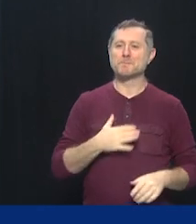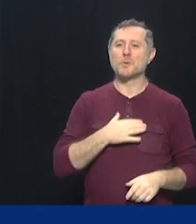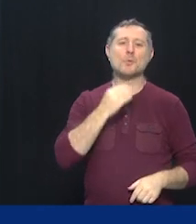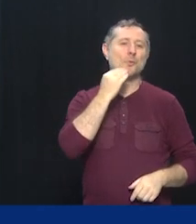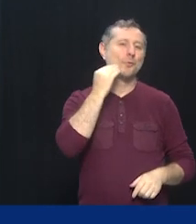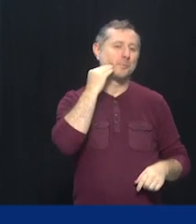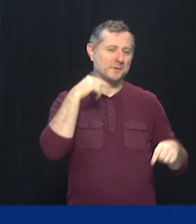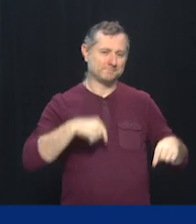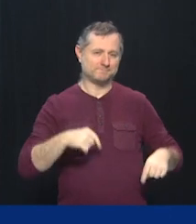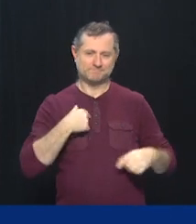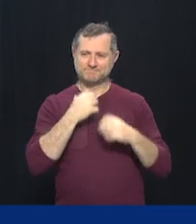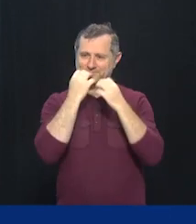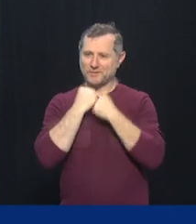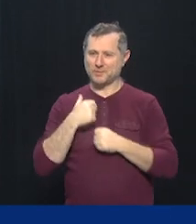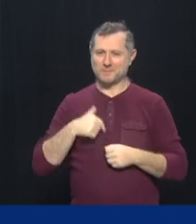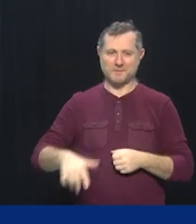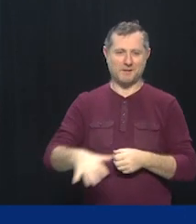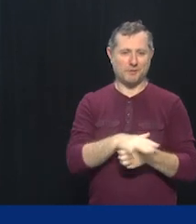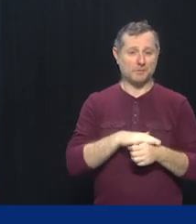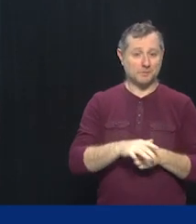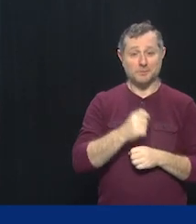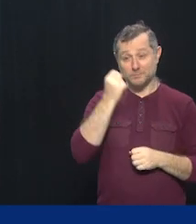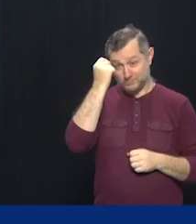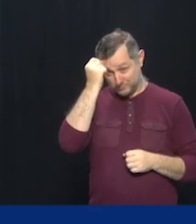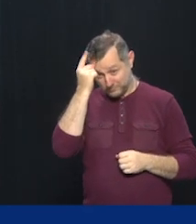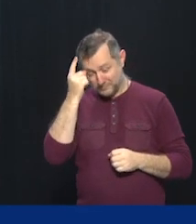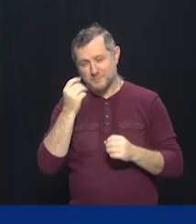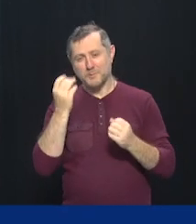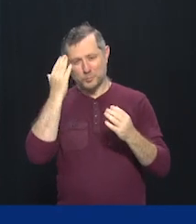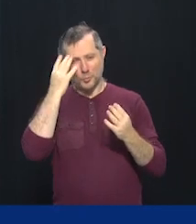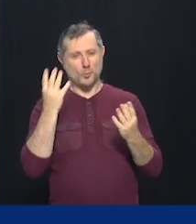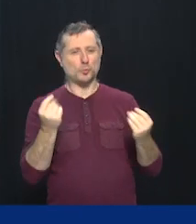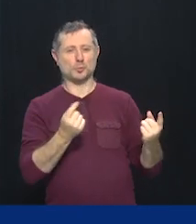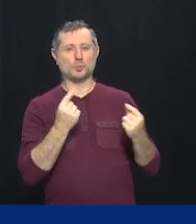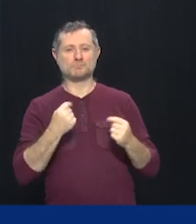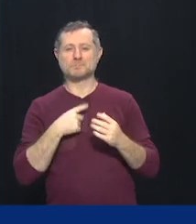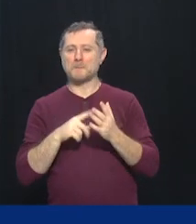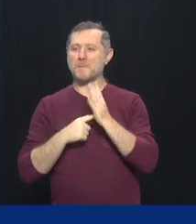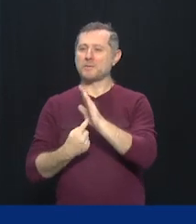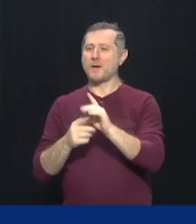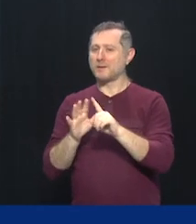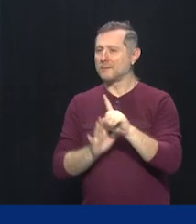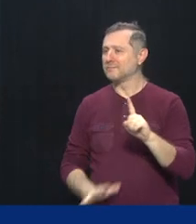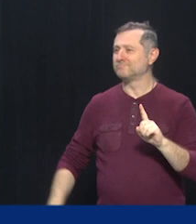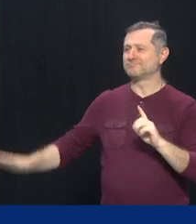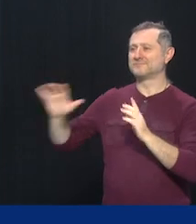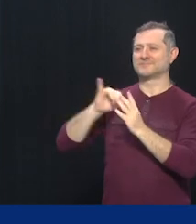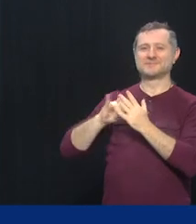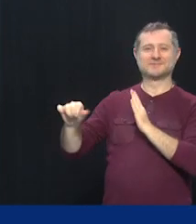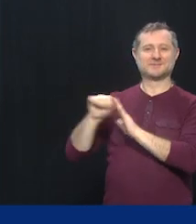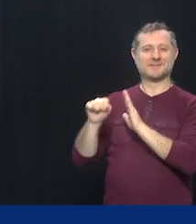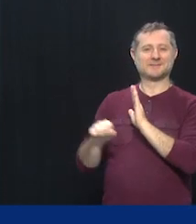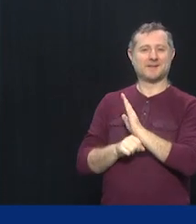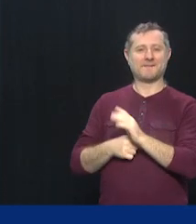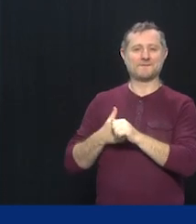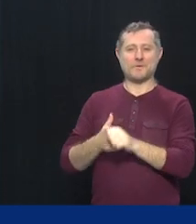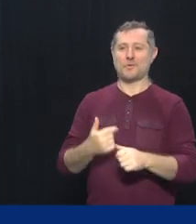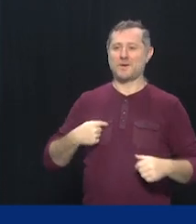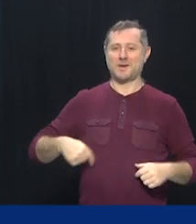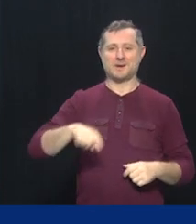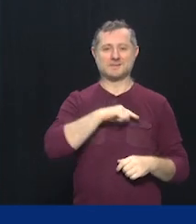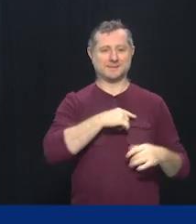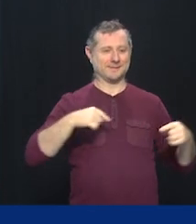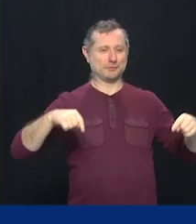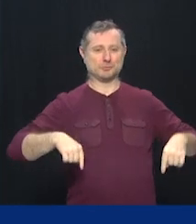deeply, but I know what we do here can also be a model for the rest of the state. The rest of the state needs to follow the example that we can lead right here in Western New York.